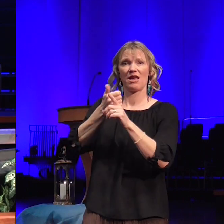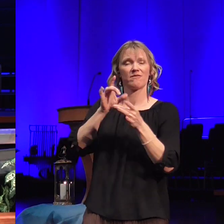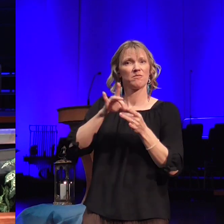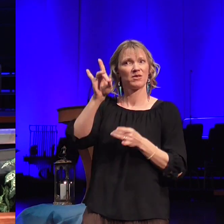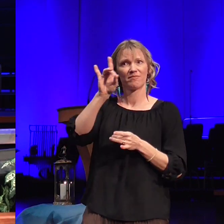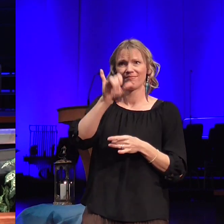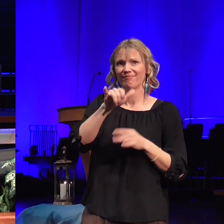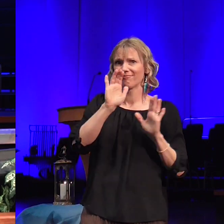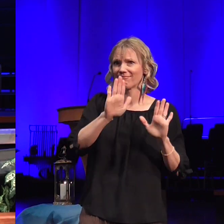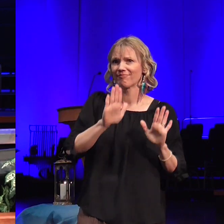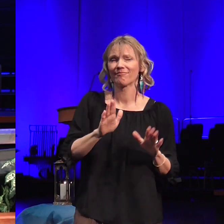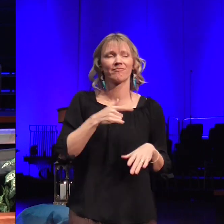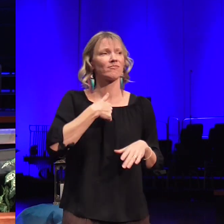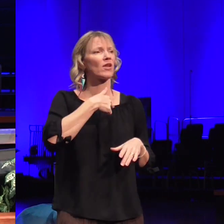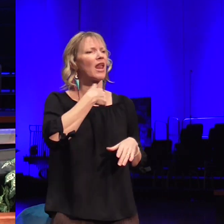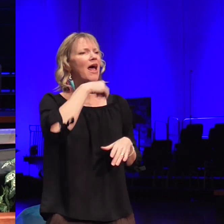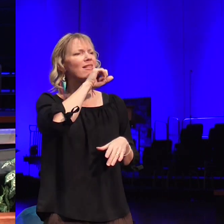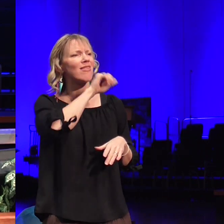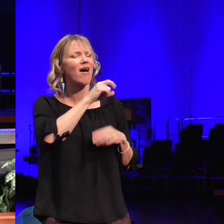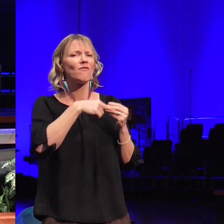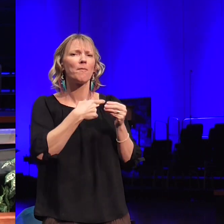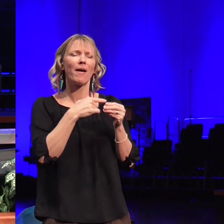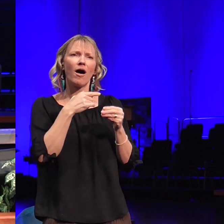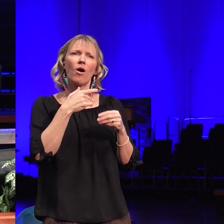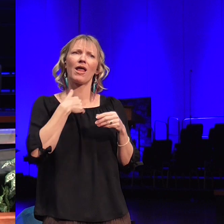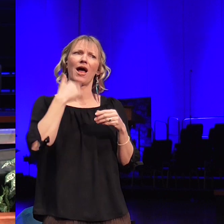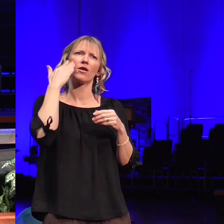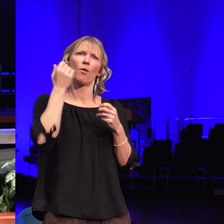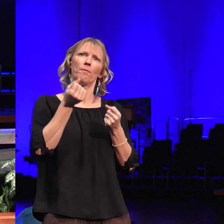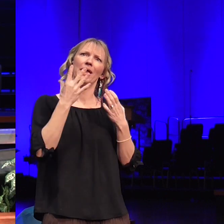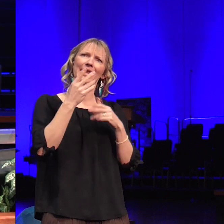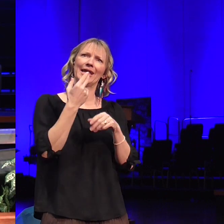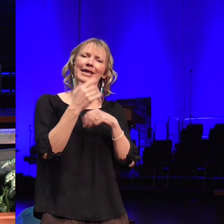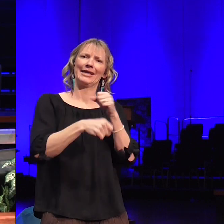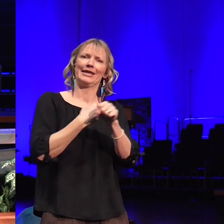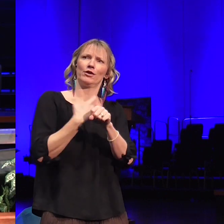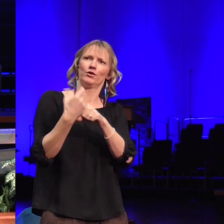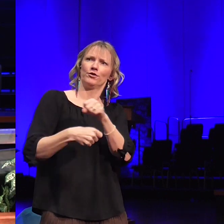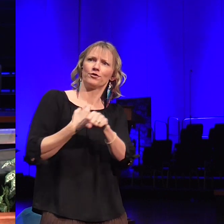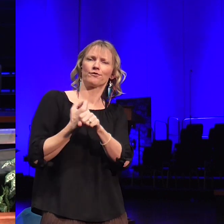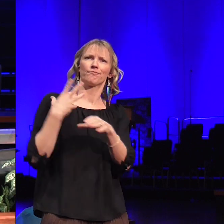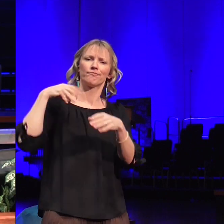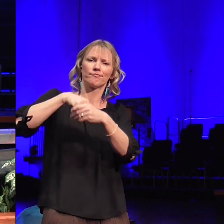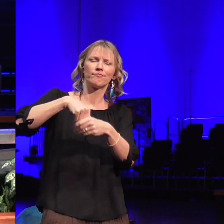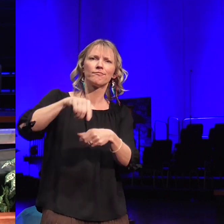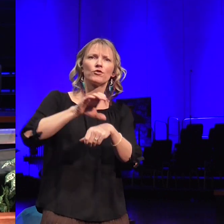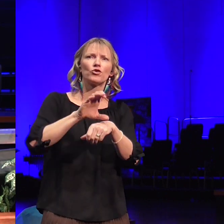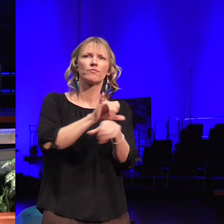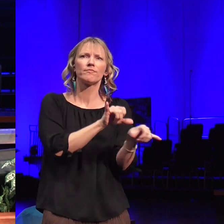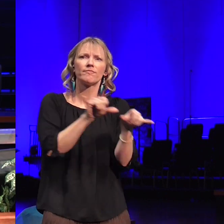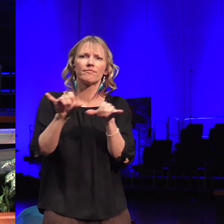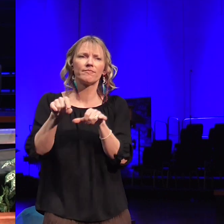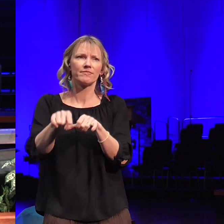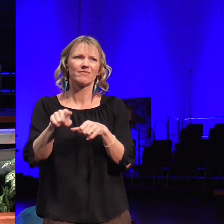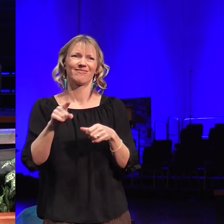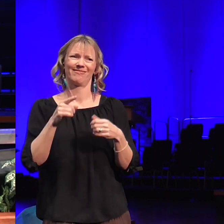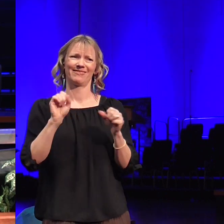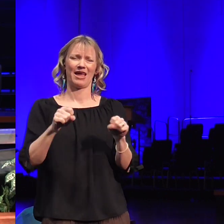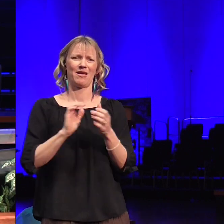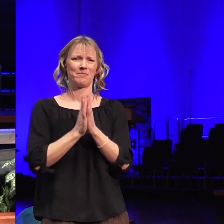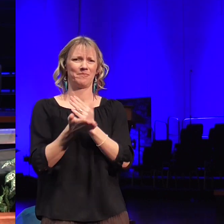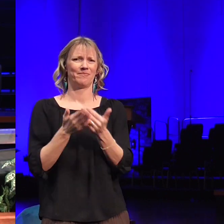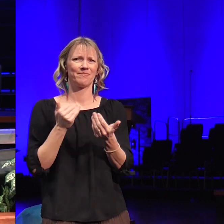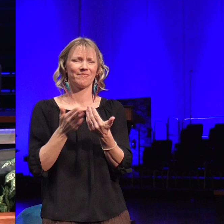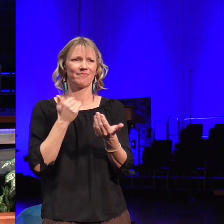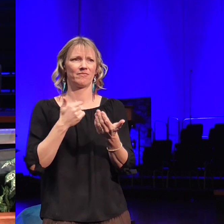I love about it is that I know after so many years of being part of a church like this, it can get really easy to get caught up